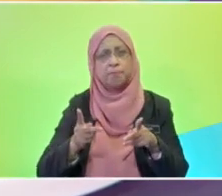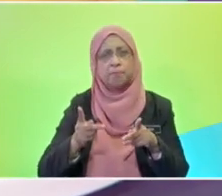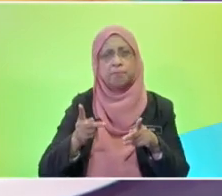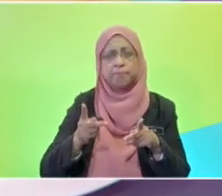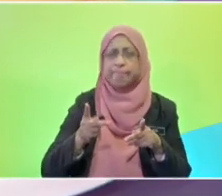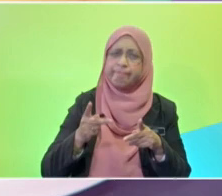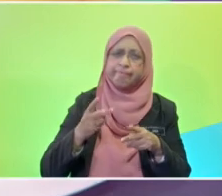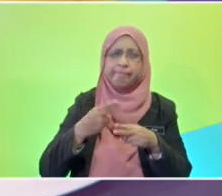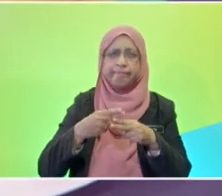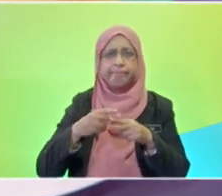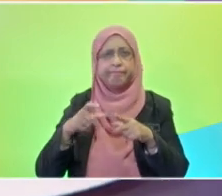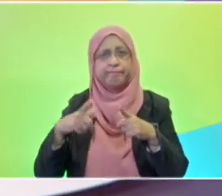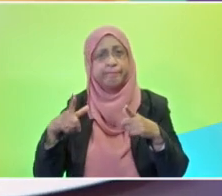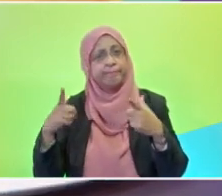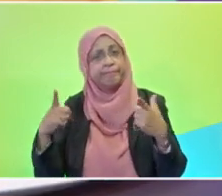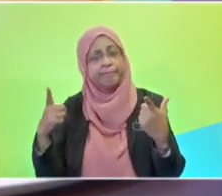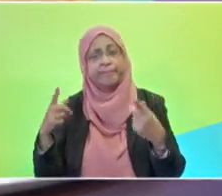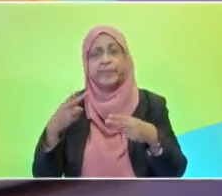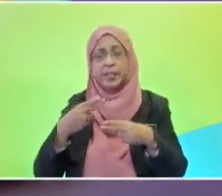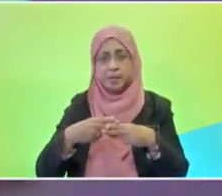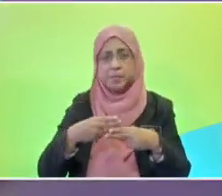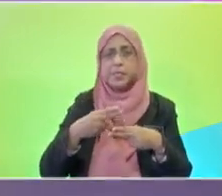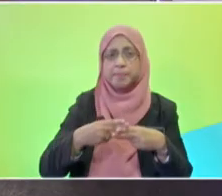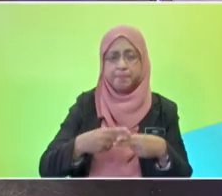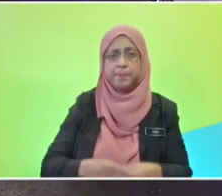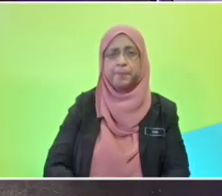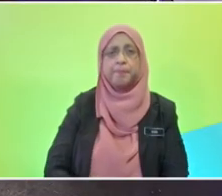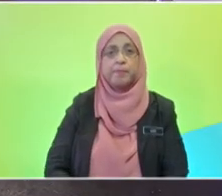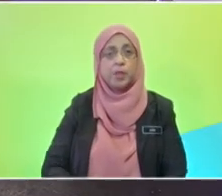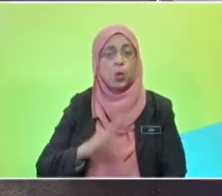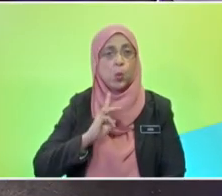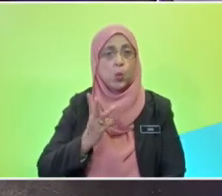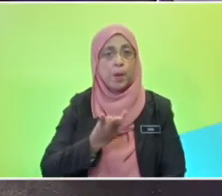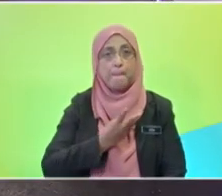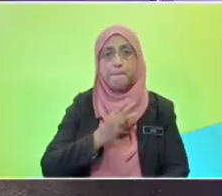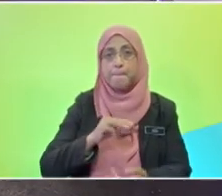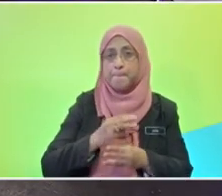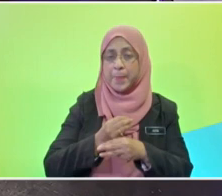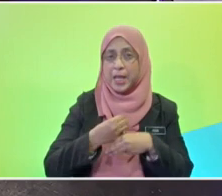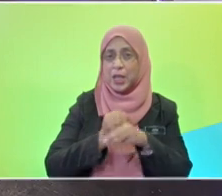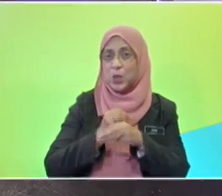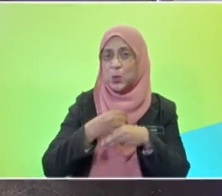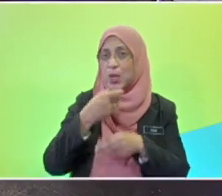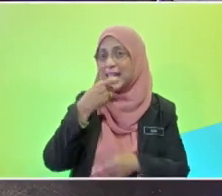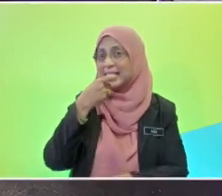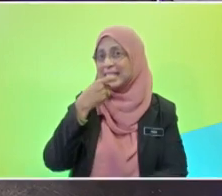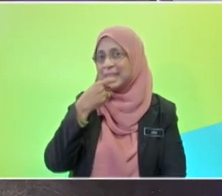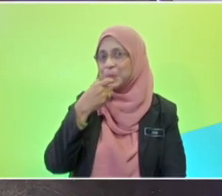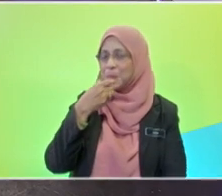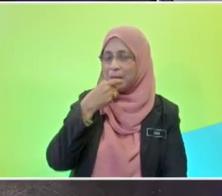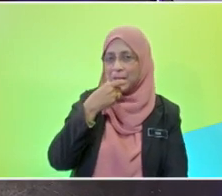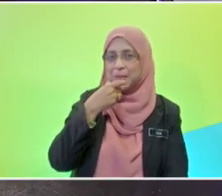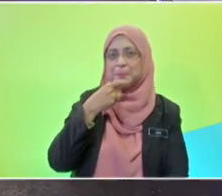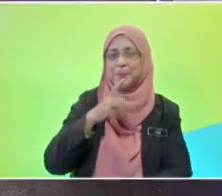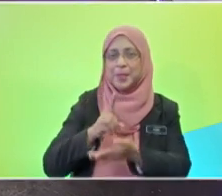In other places, they call with some other names. And we also make cookies. Yes, cookies. Yes, the Deepavali